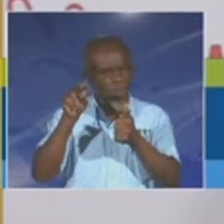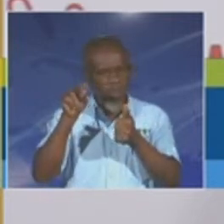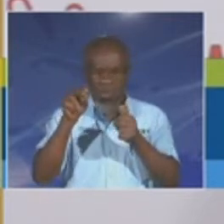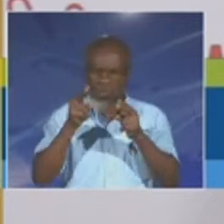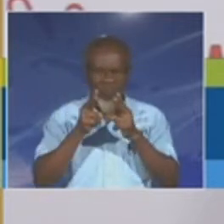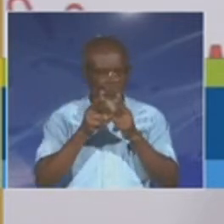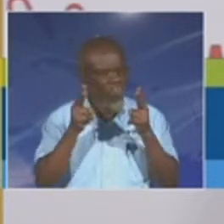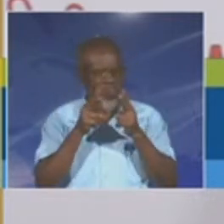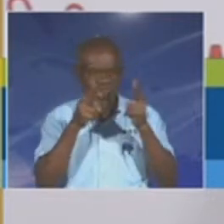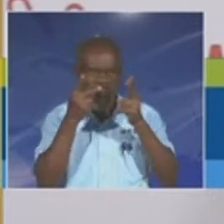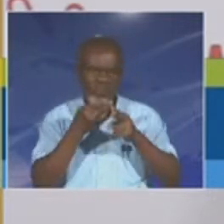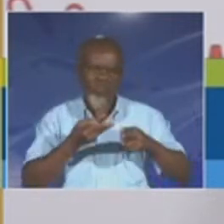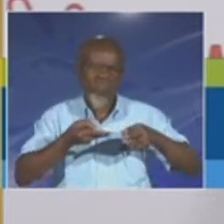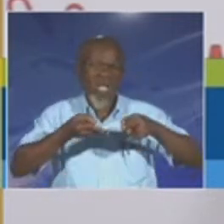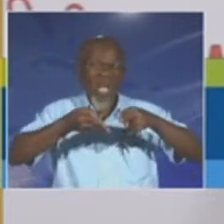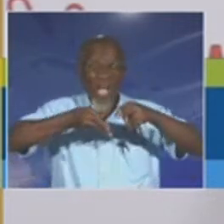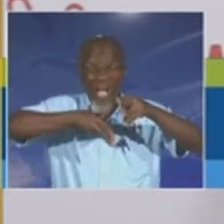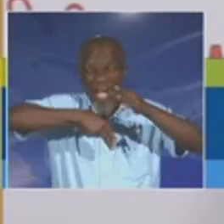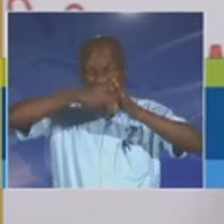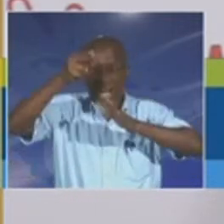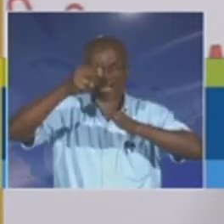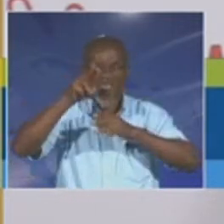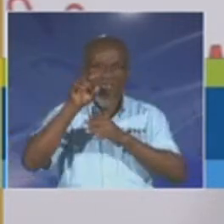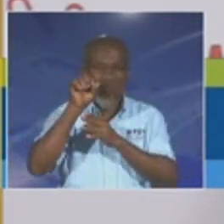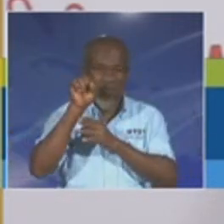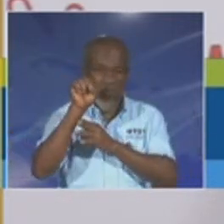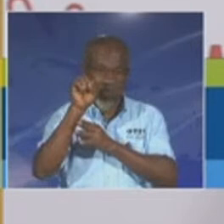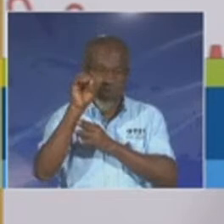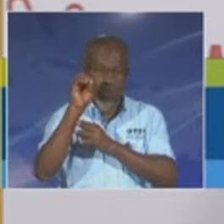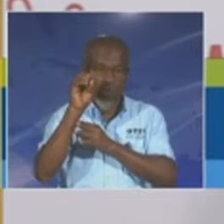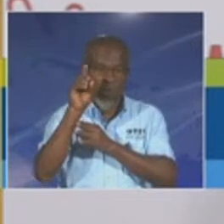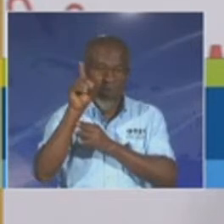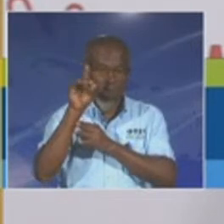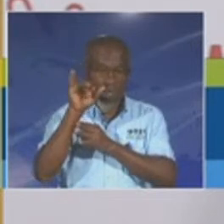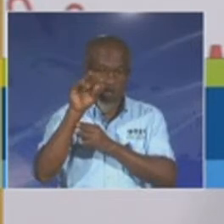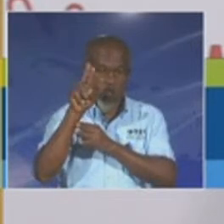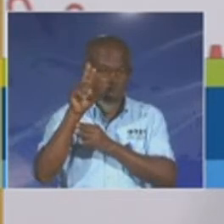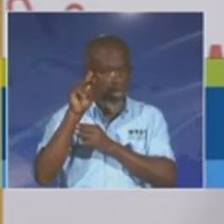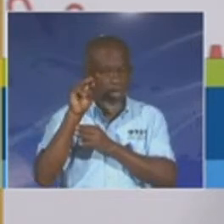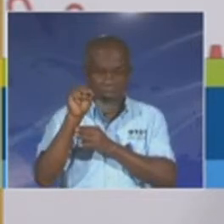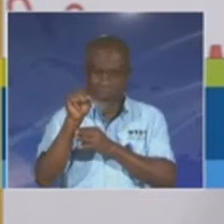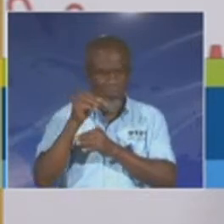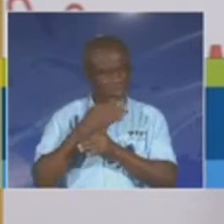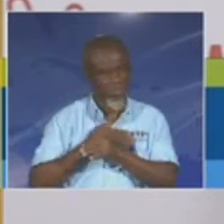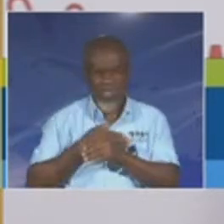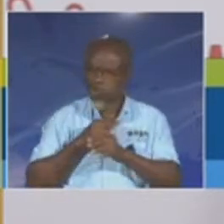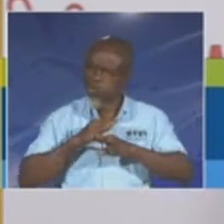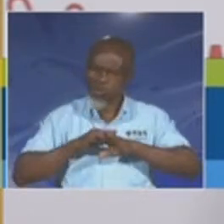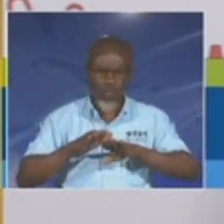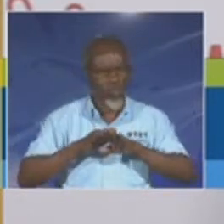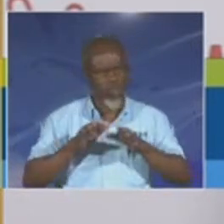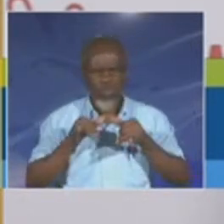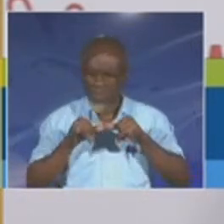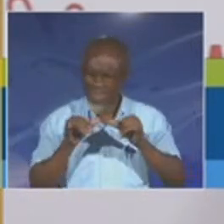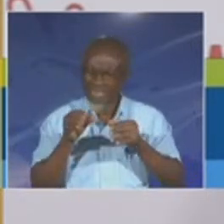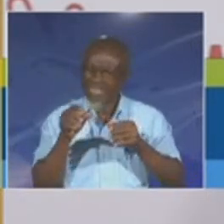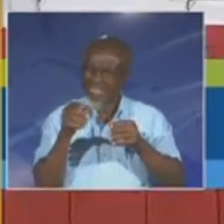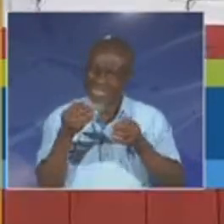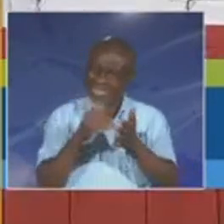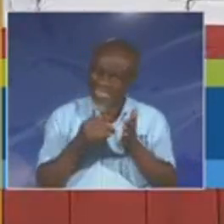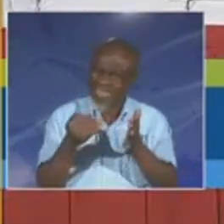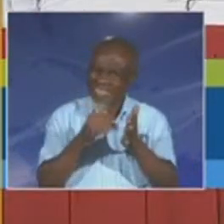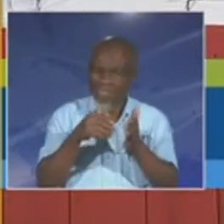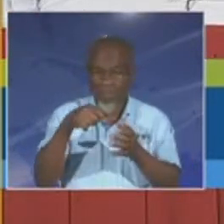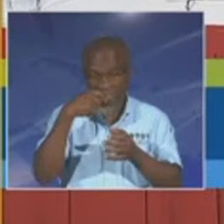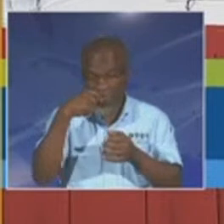sodium. So that, unfortunately, is not something that we would want anyone to consume on a regular basis. Hope that helps. Thank you so